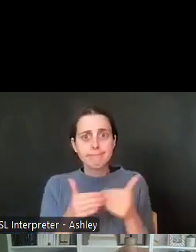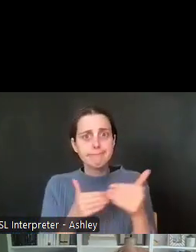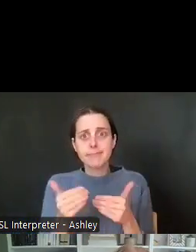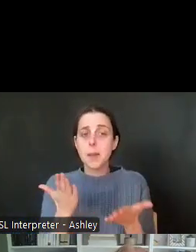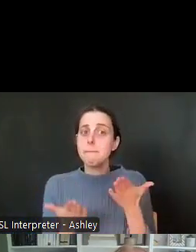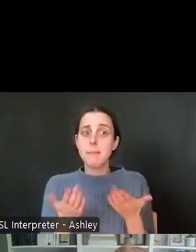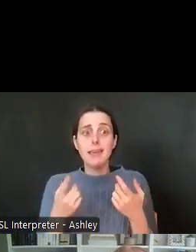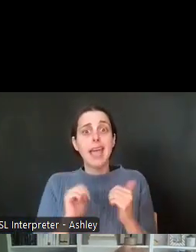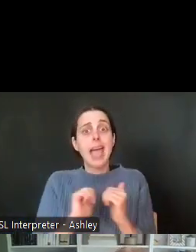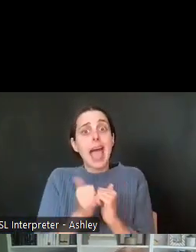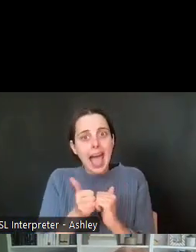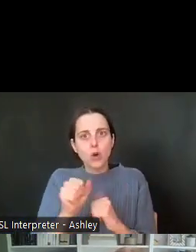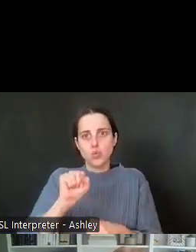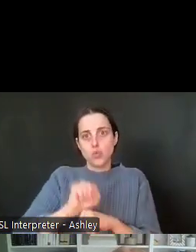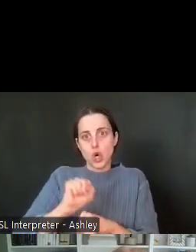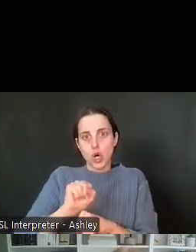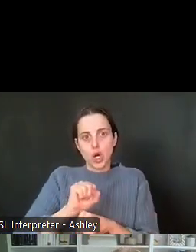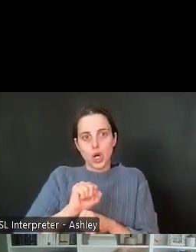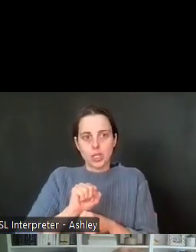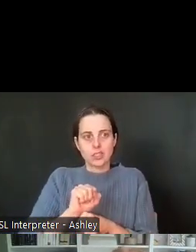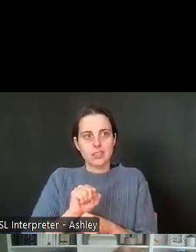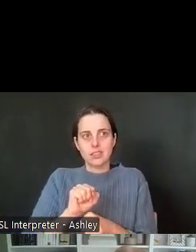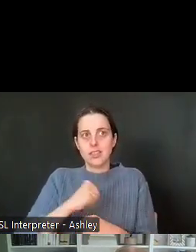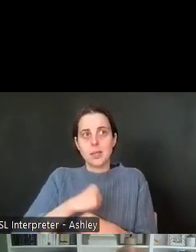work in a way that is keeping someone from their